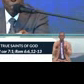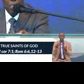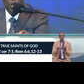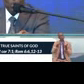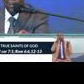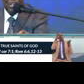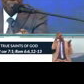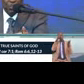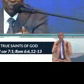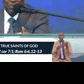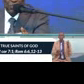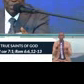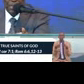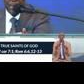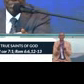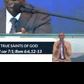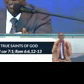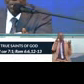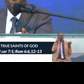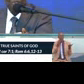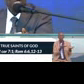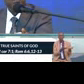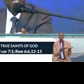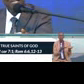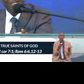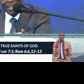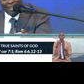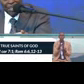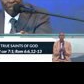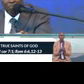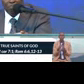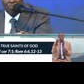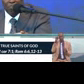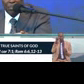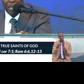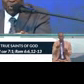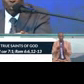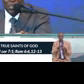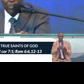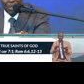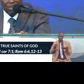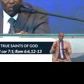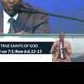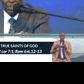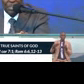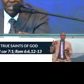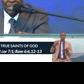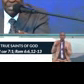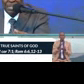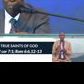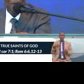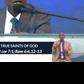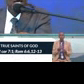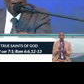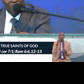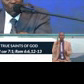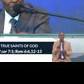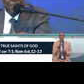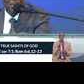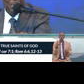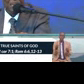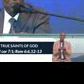hope. What kind of hope? Already in verse 2 it said, we shall be like him, for we shall